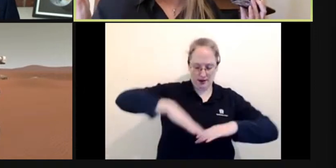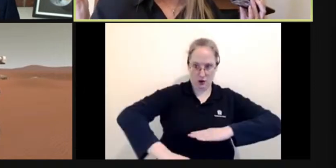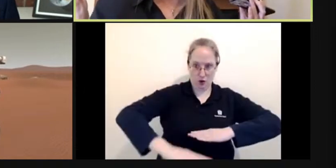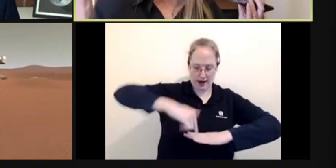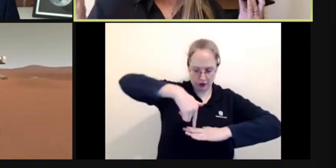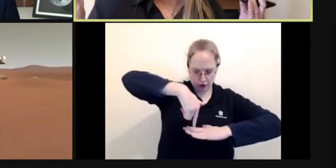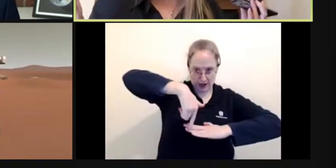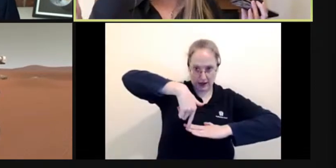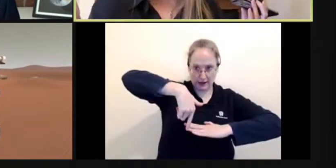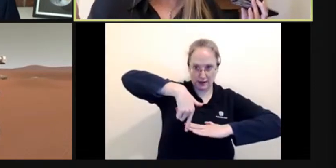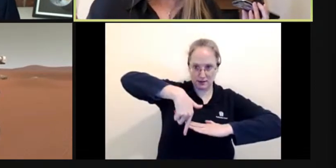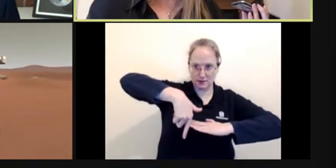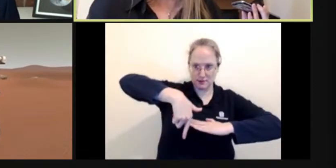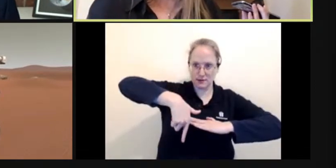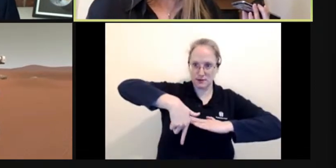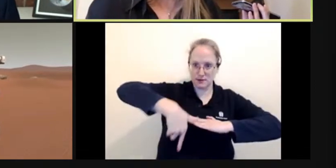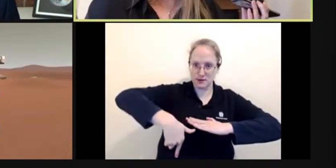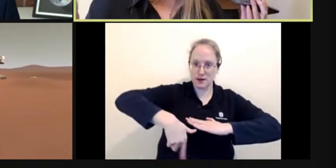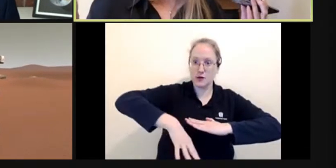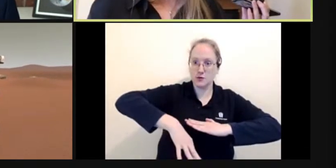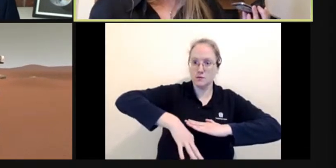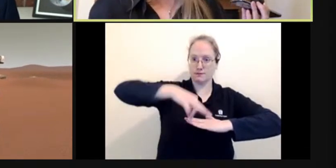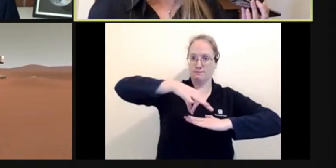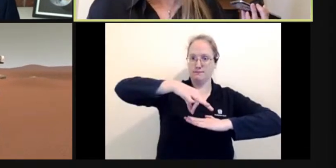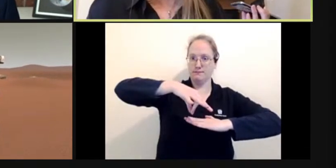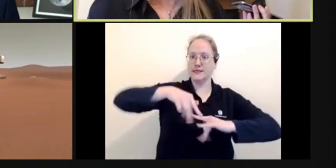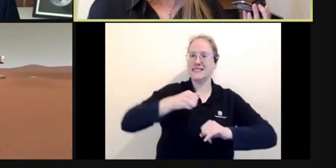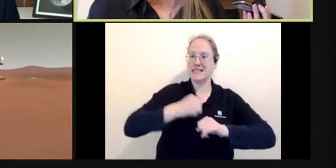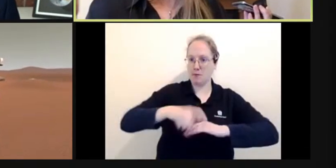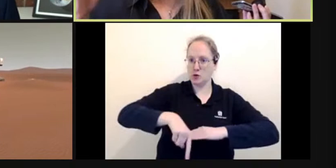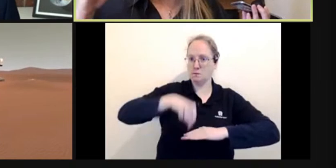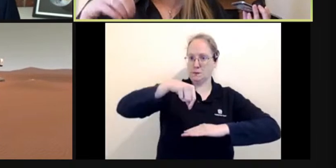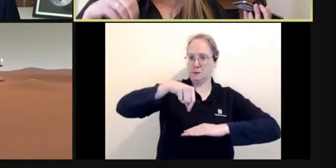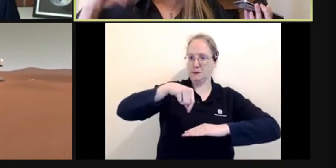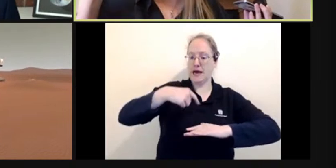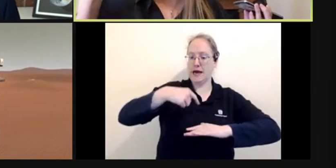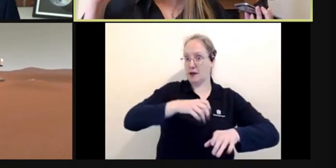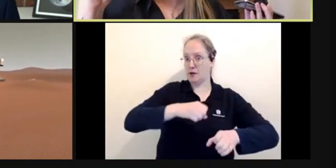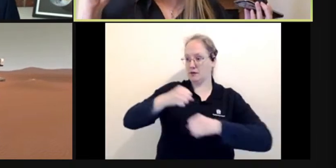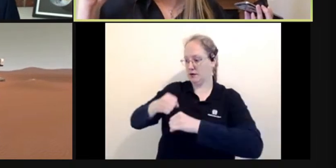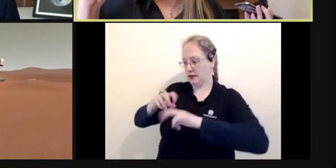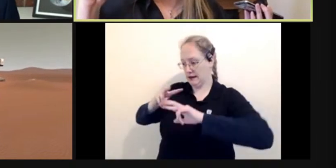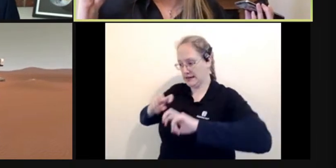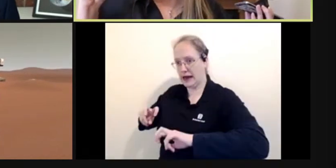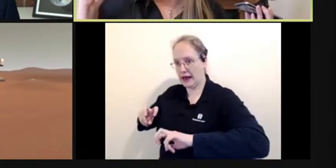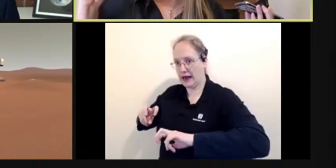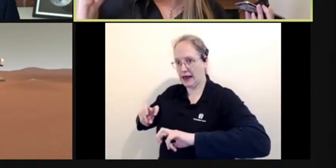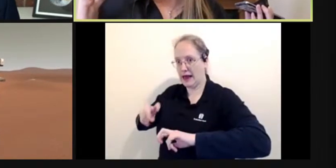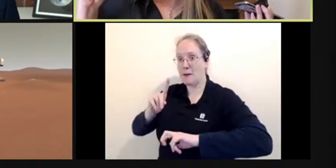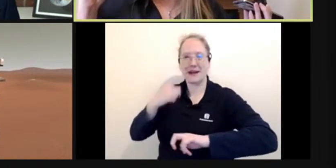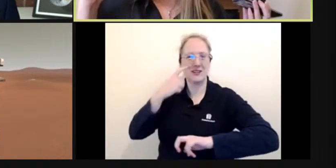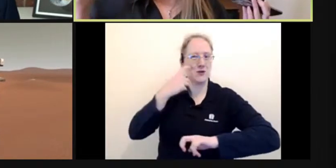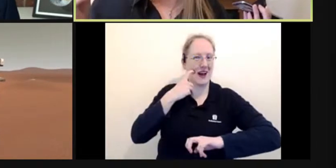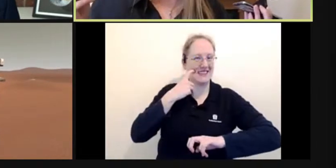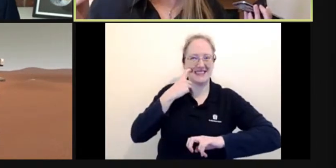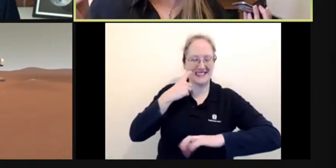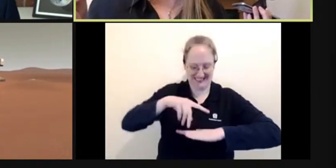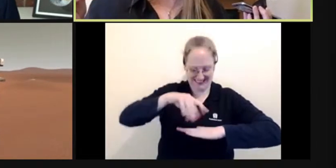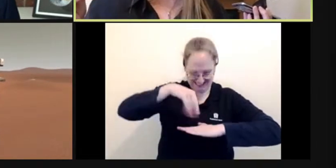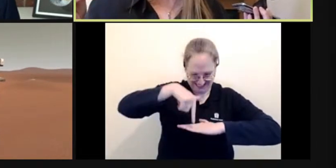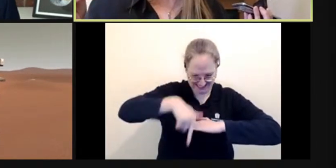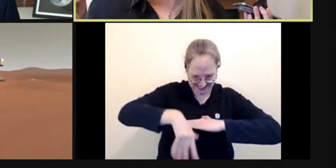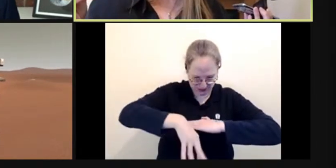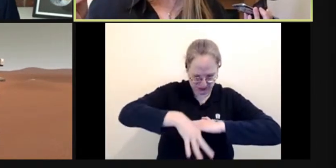really cool because then we can analyze it. Unfortunately, when it tried to pull that sample back up and then